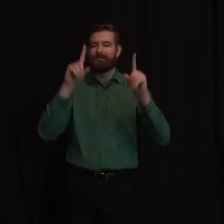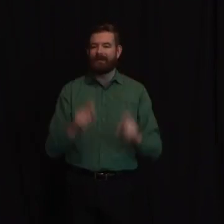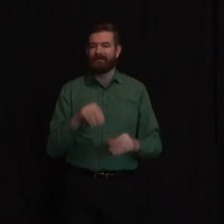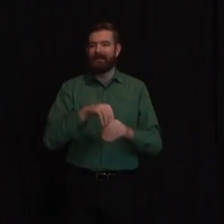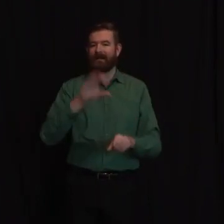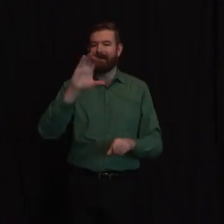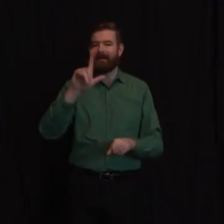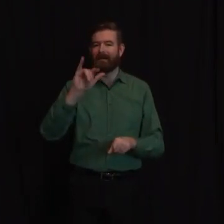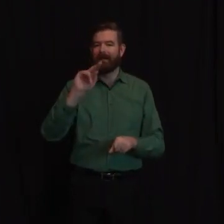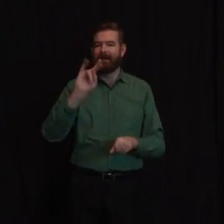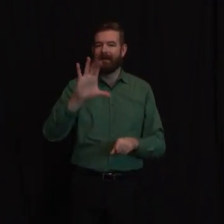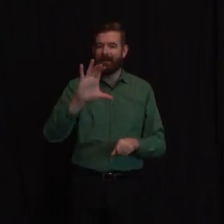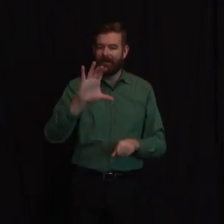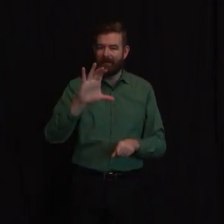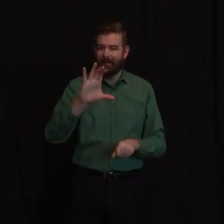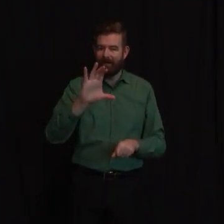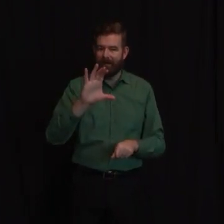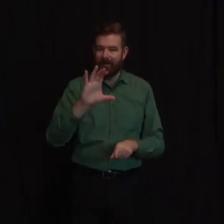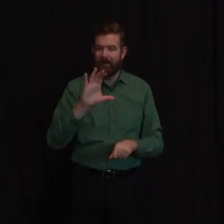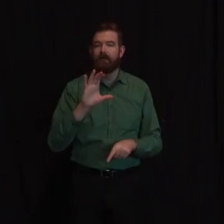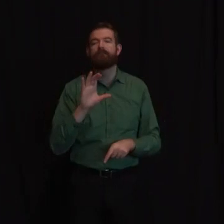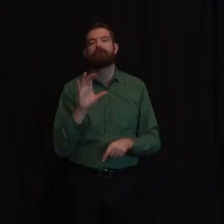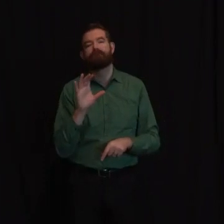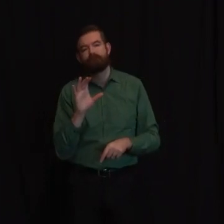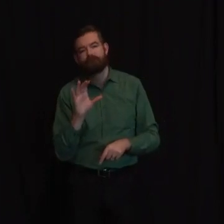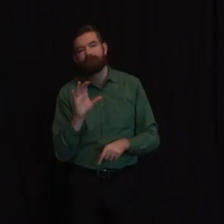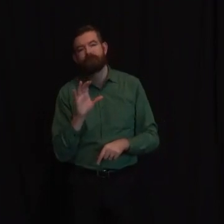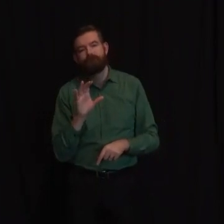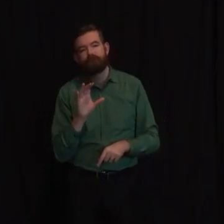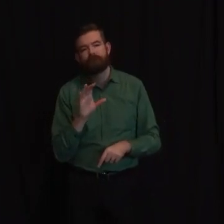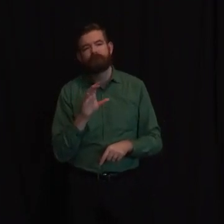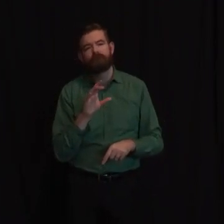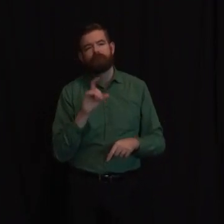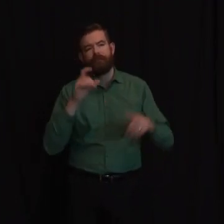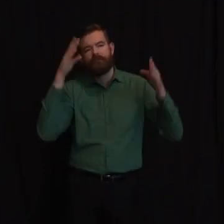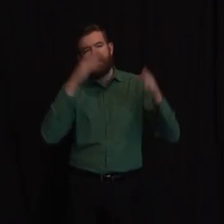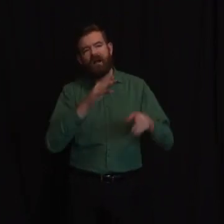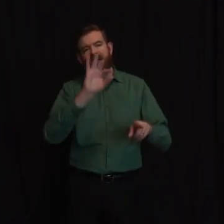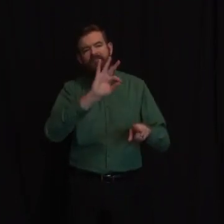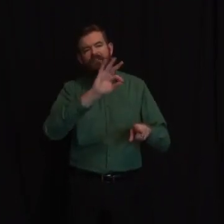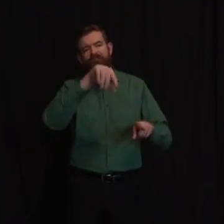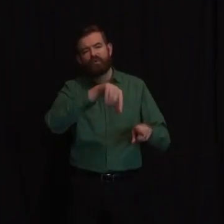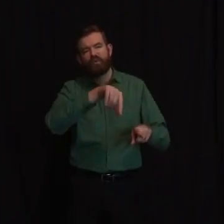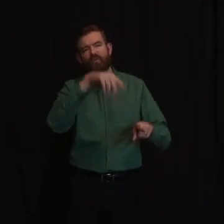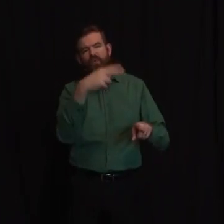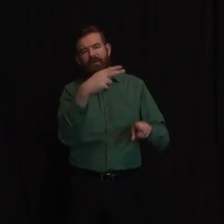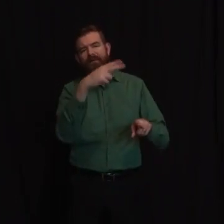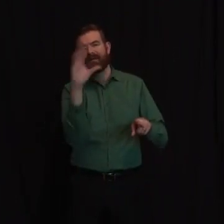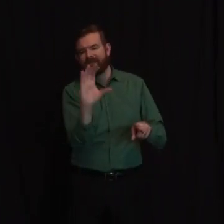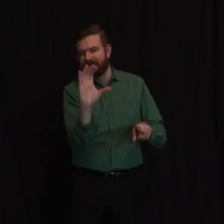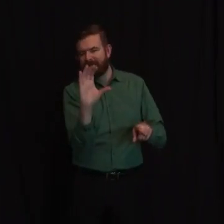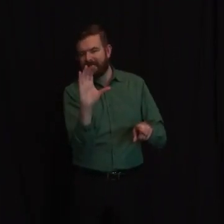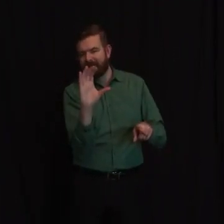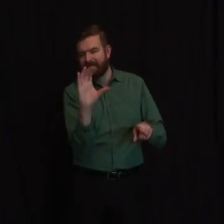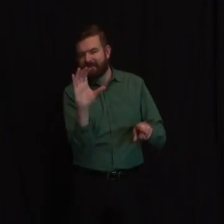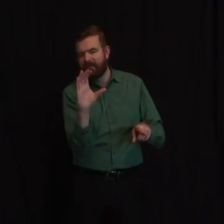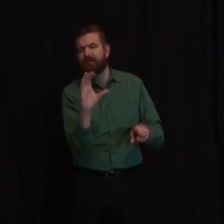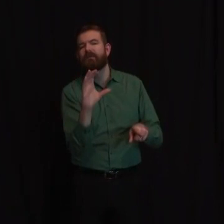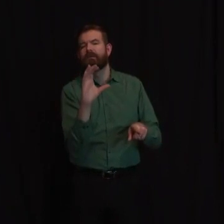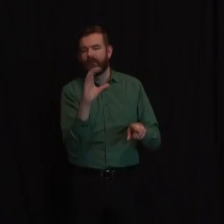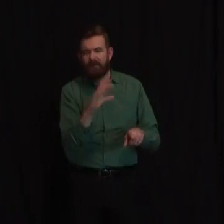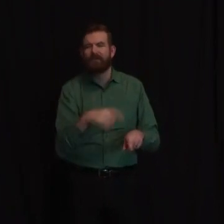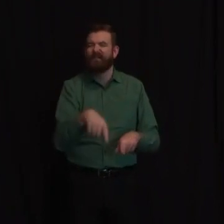as areas that we should be focusing. And they talked about the importance of staying at home and social distancing, but that in